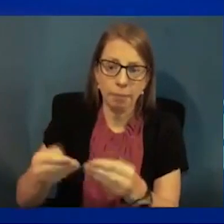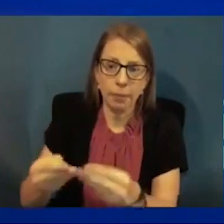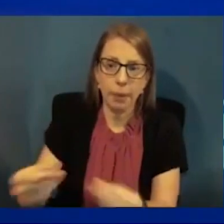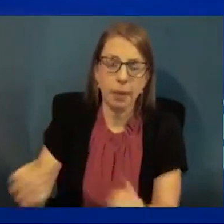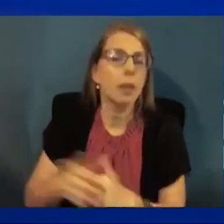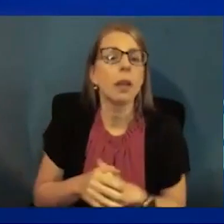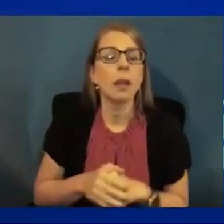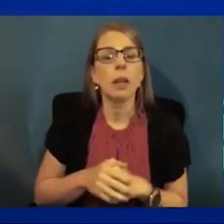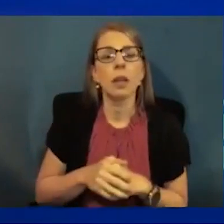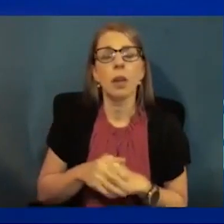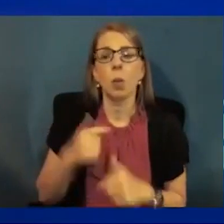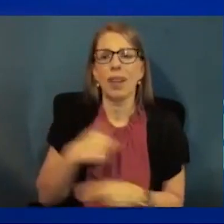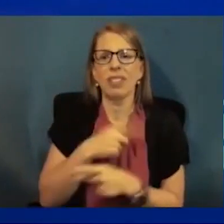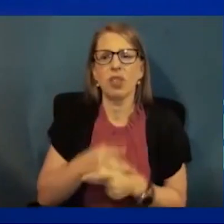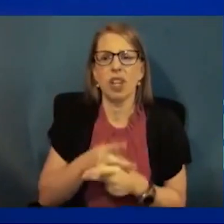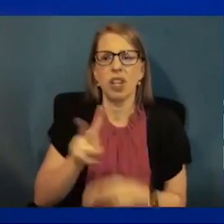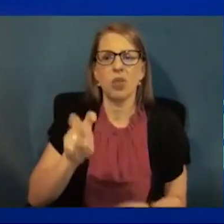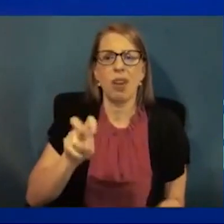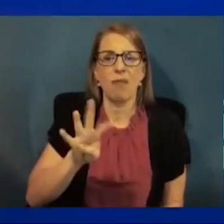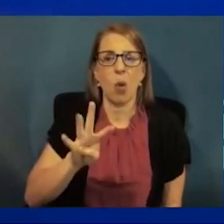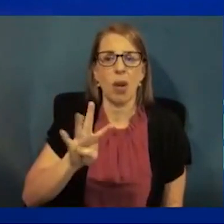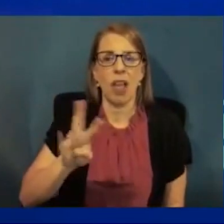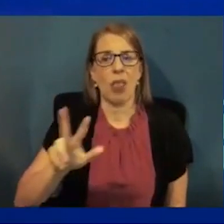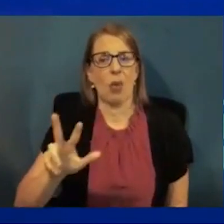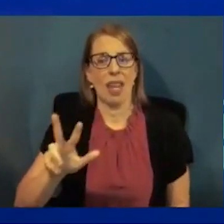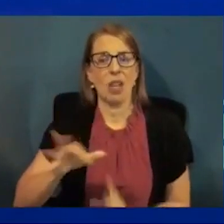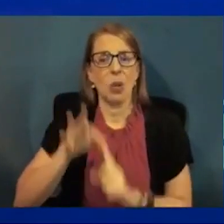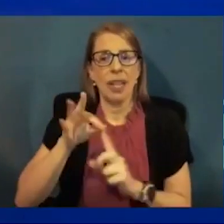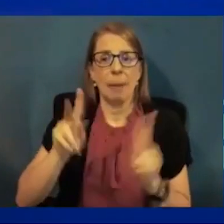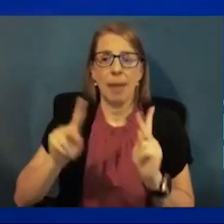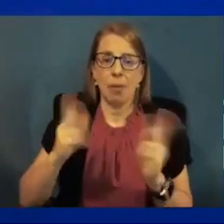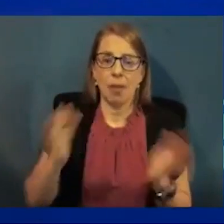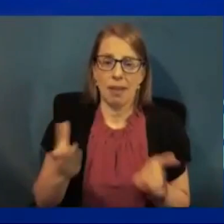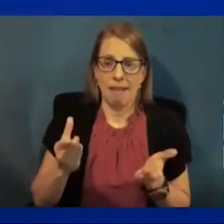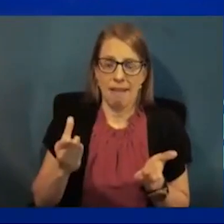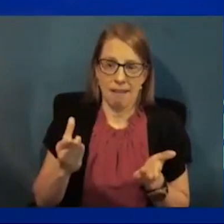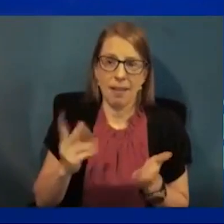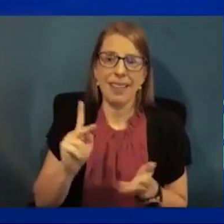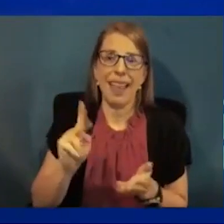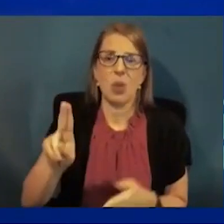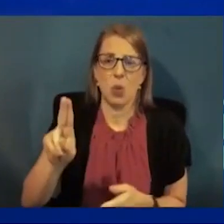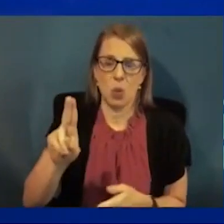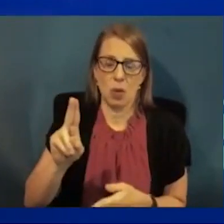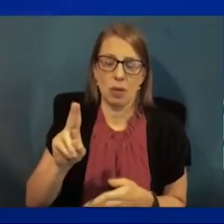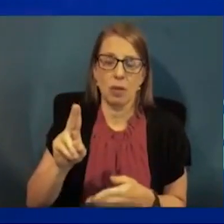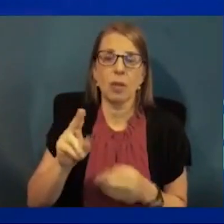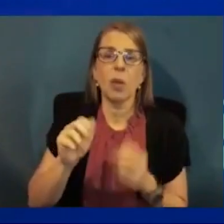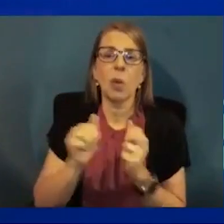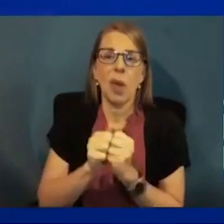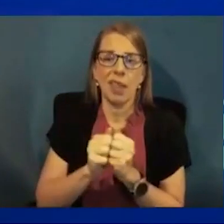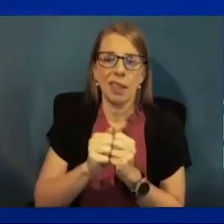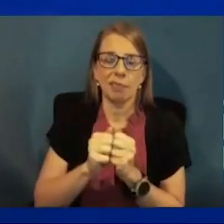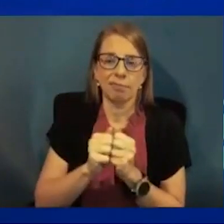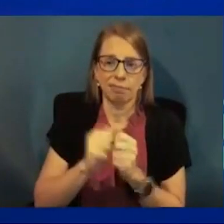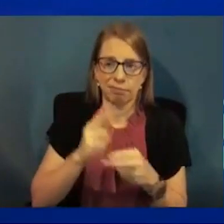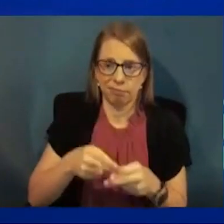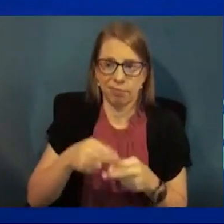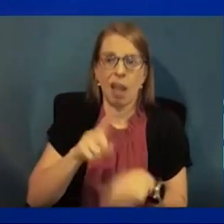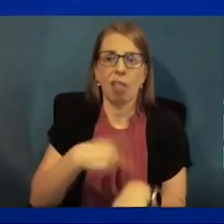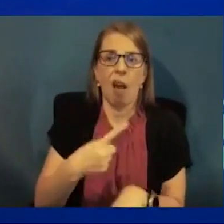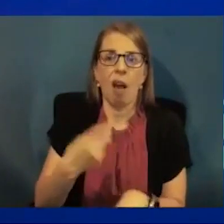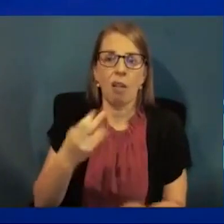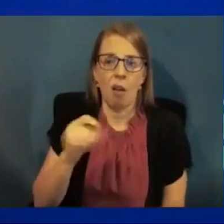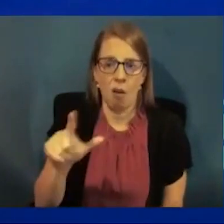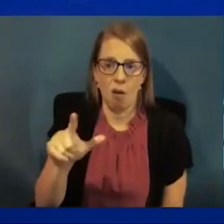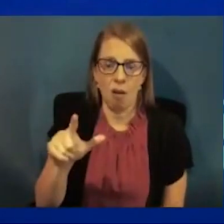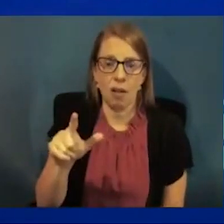343 unique folks here at KU with long haul symptoms, and actually they've seen a total of about 30 different types of providers are